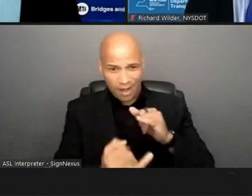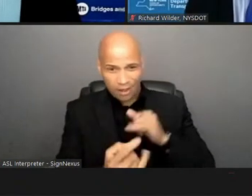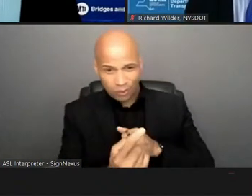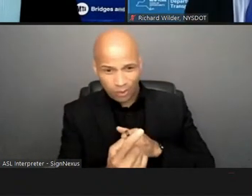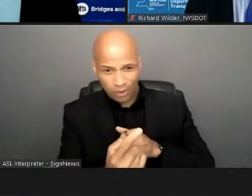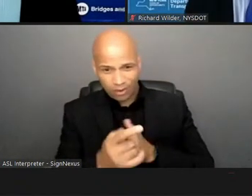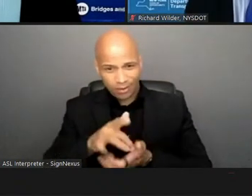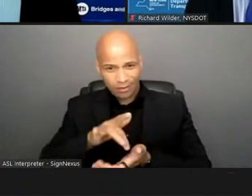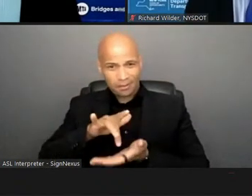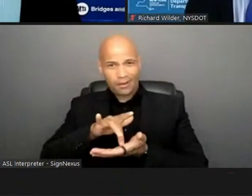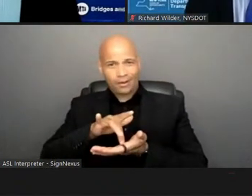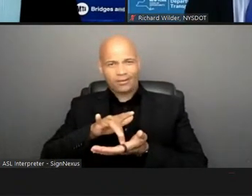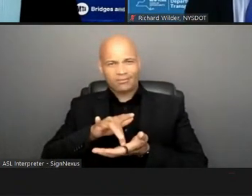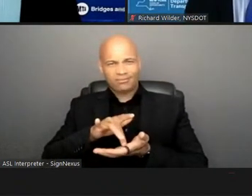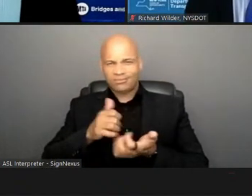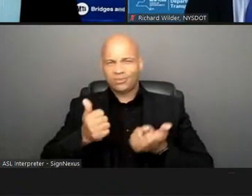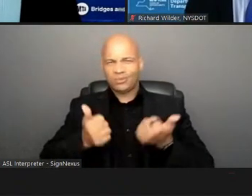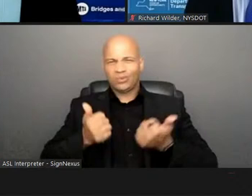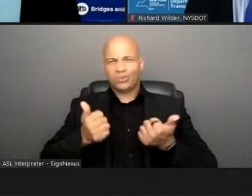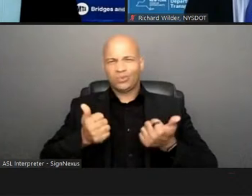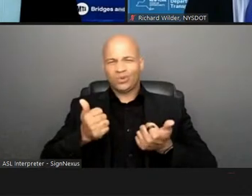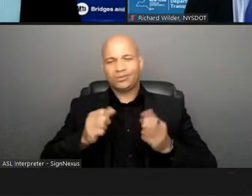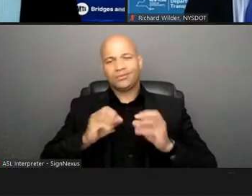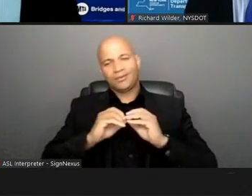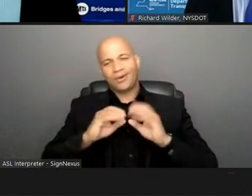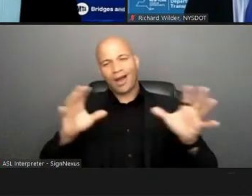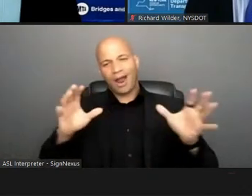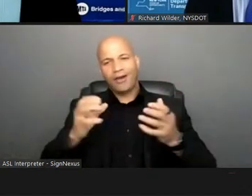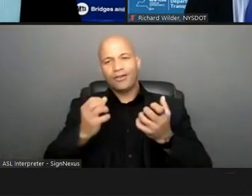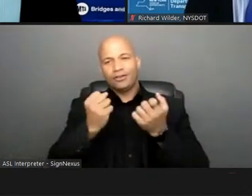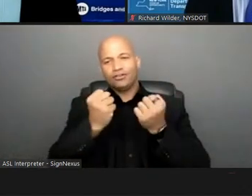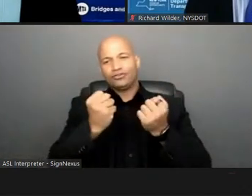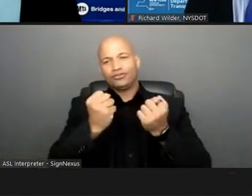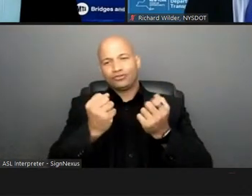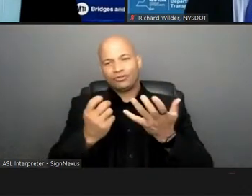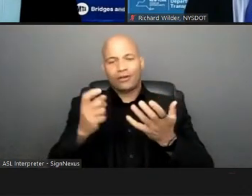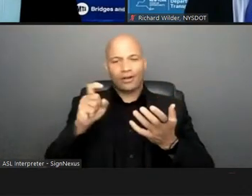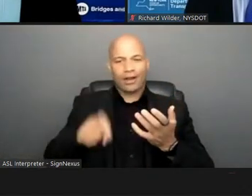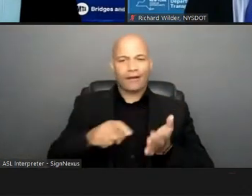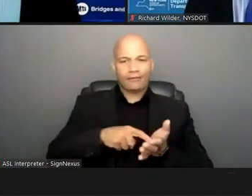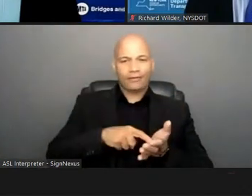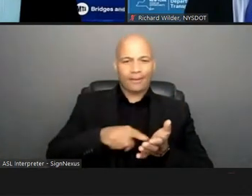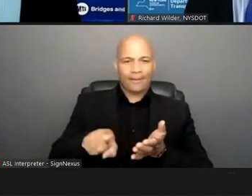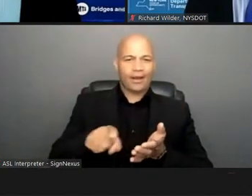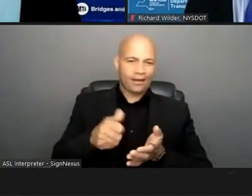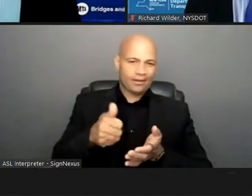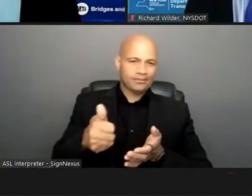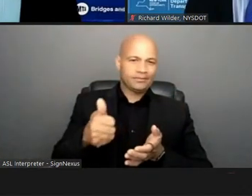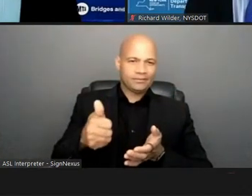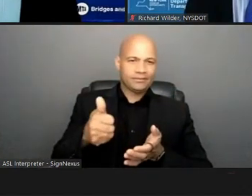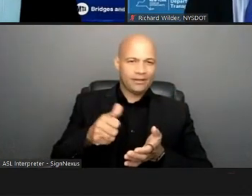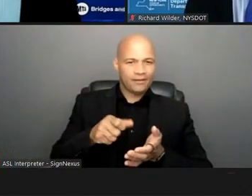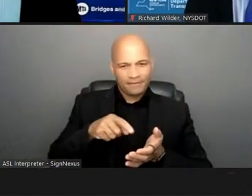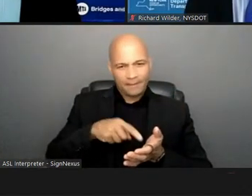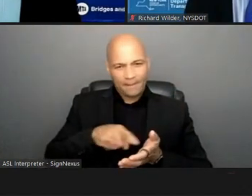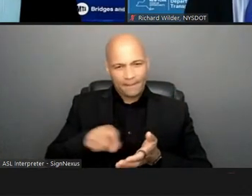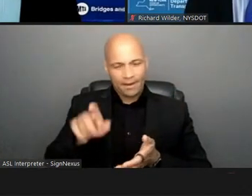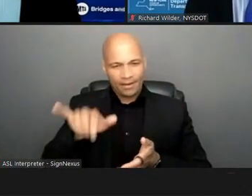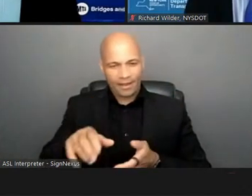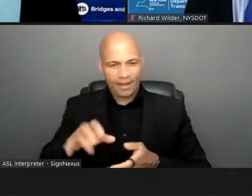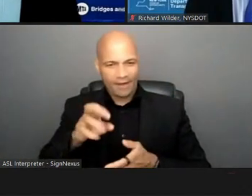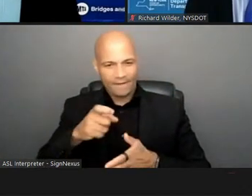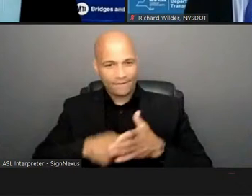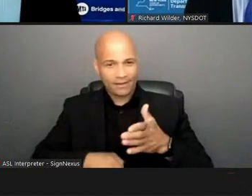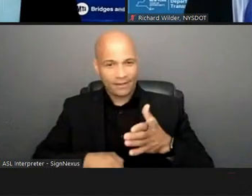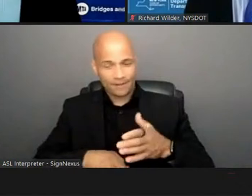middle passenger of the day obviously only the driver would be in a position to pay that one-time fee and 23